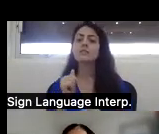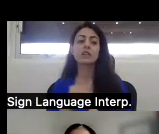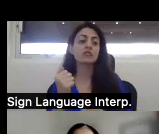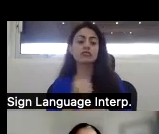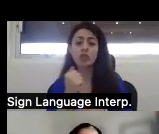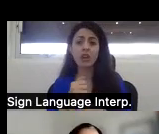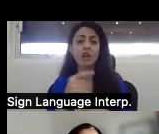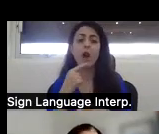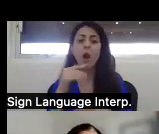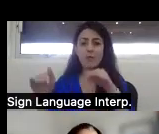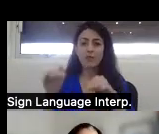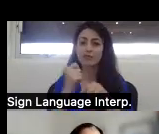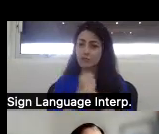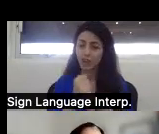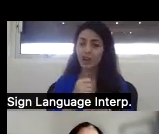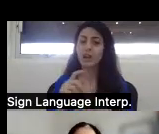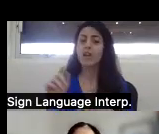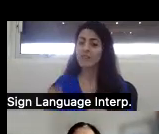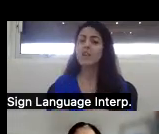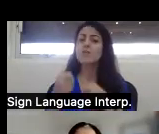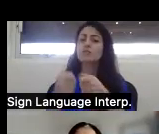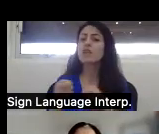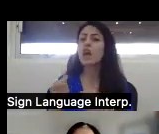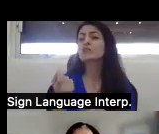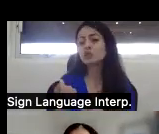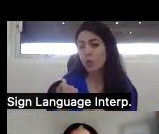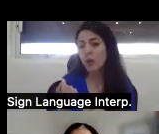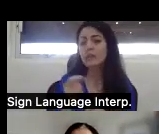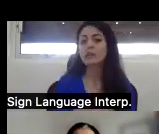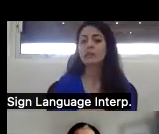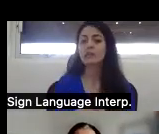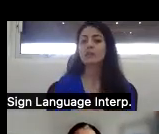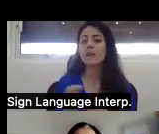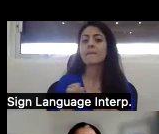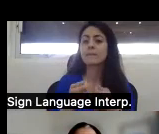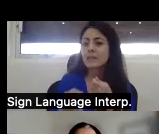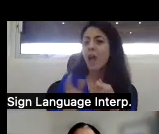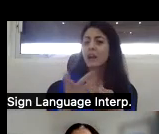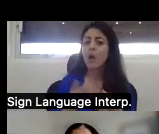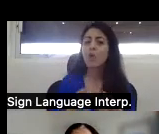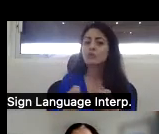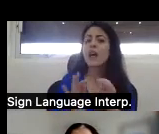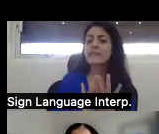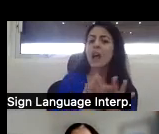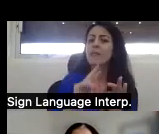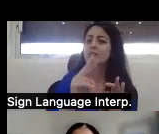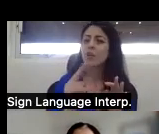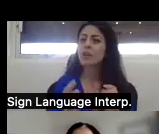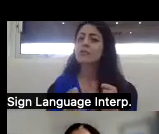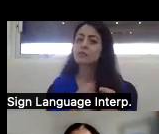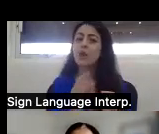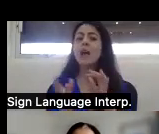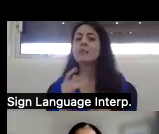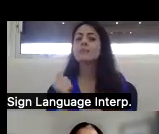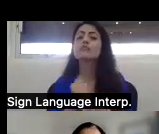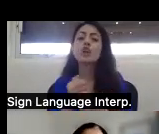other social security systems for different professions. And because here the key is, again,